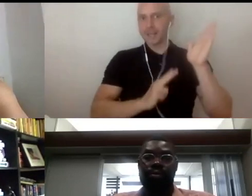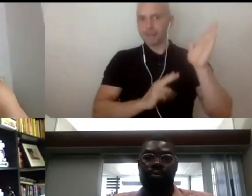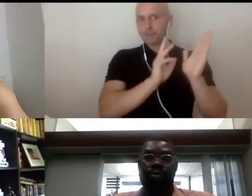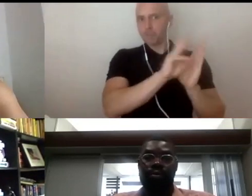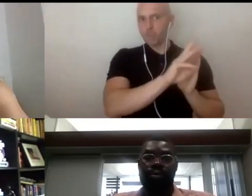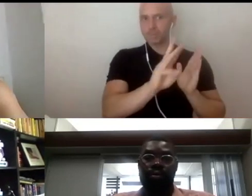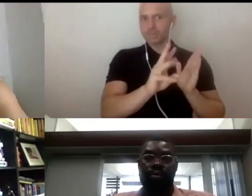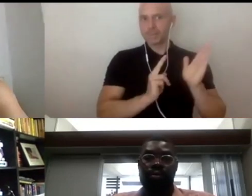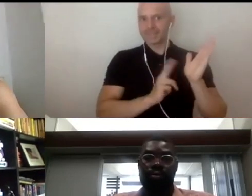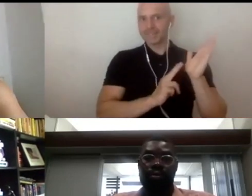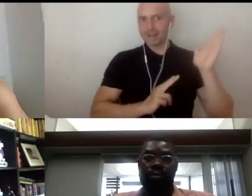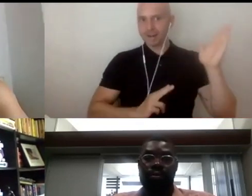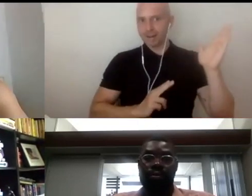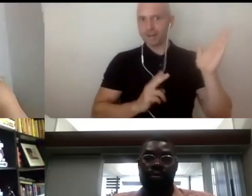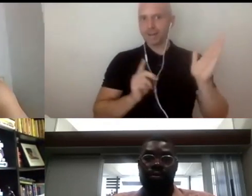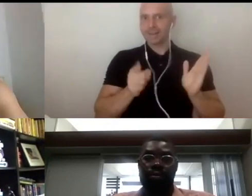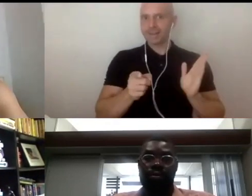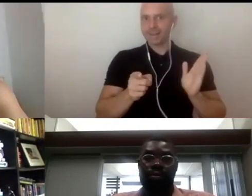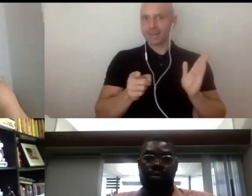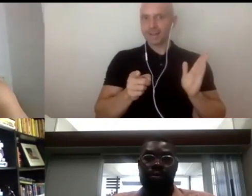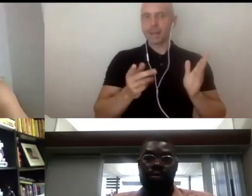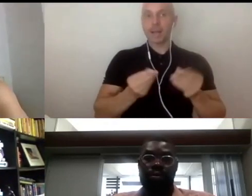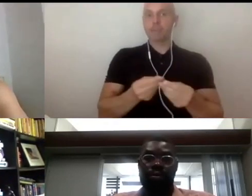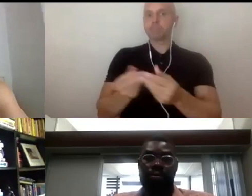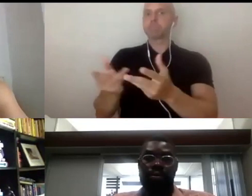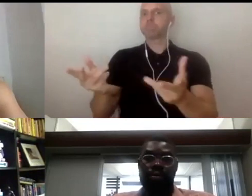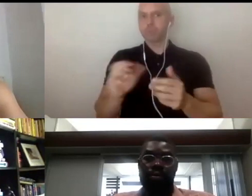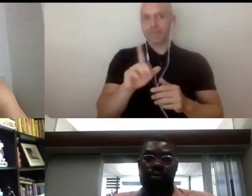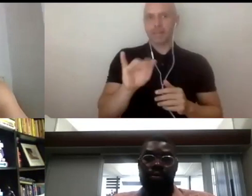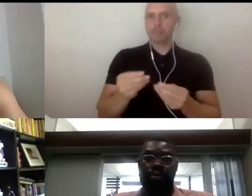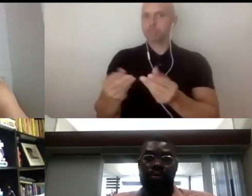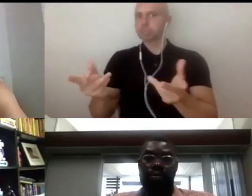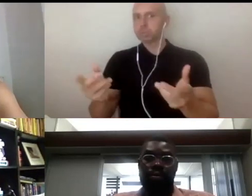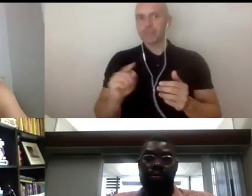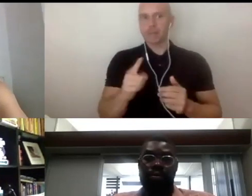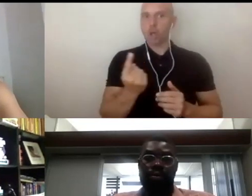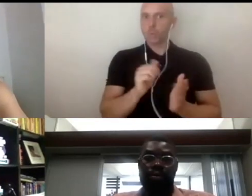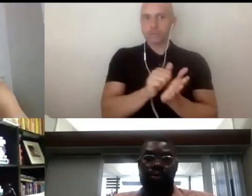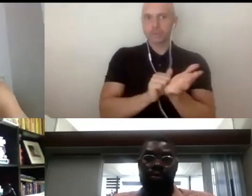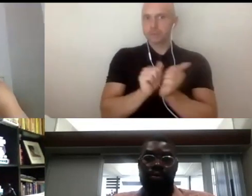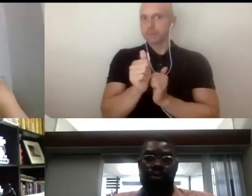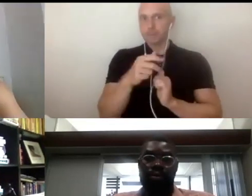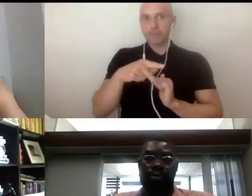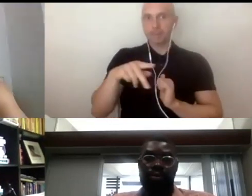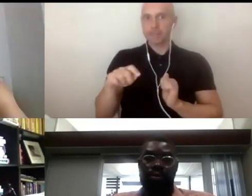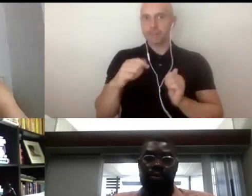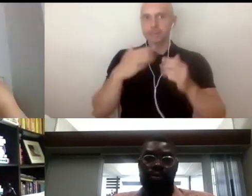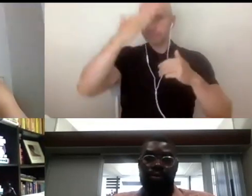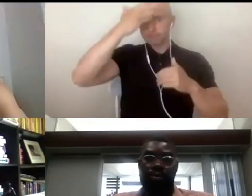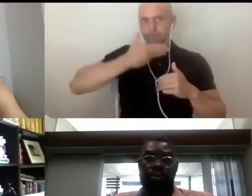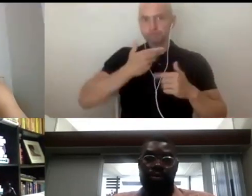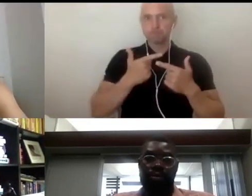covering myself. I'm always protecting myself when I'm managing the supplies, and I'm leaving them at the doorsteps and then I'm walking